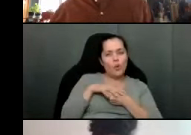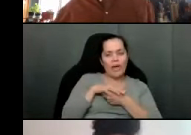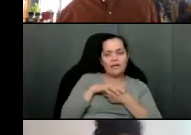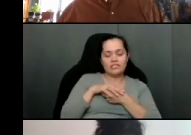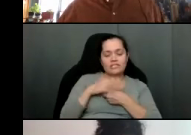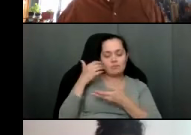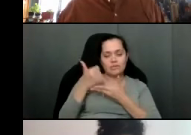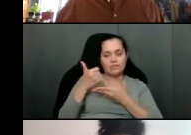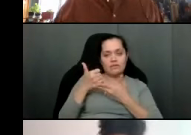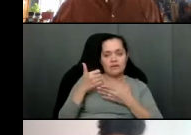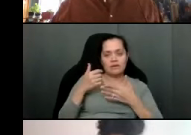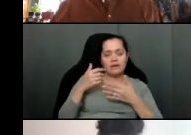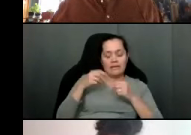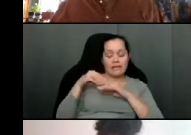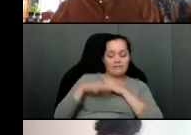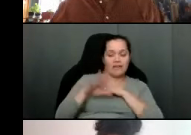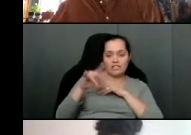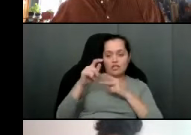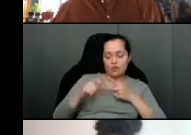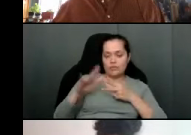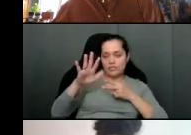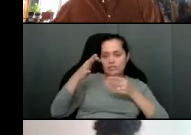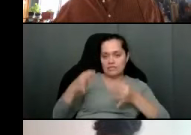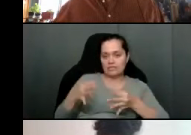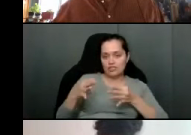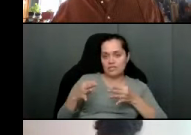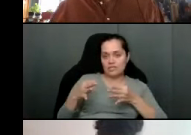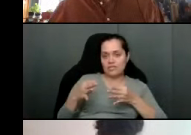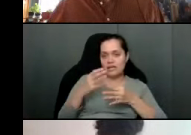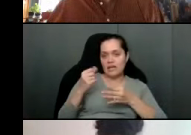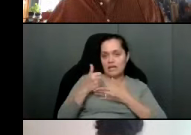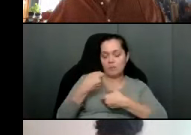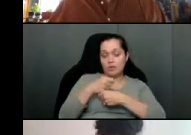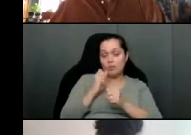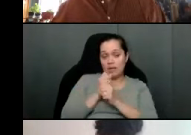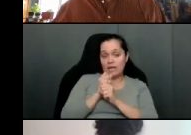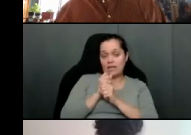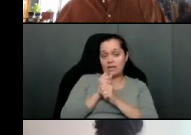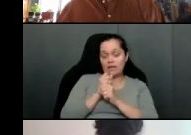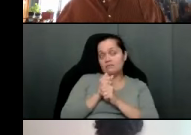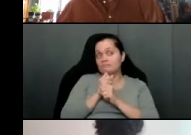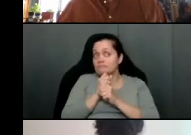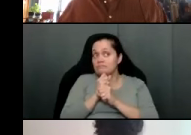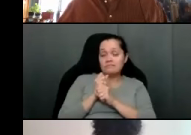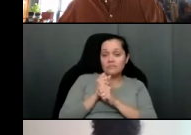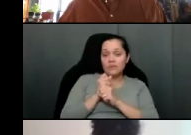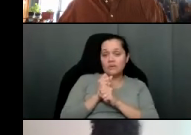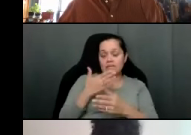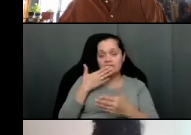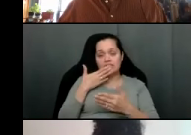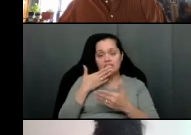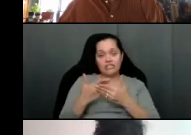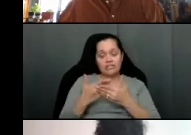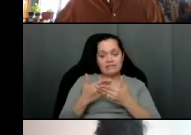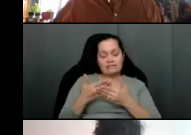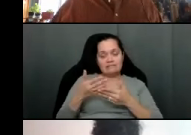are. It can affect your choices, your decisions, and help you make, well, at least informed